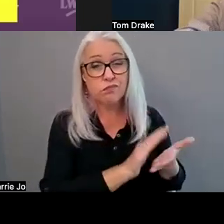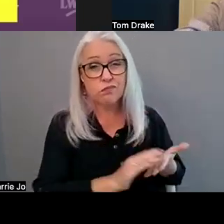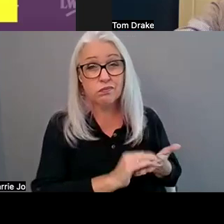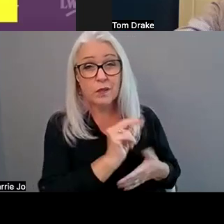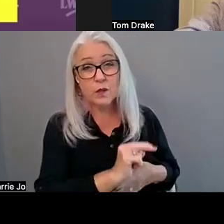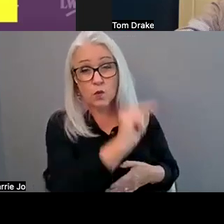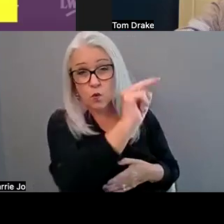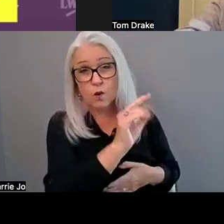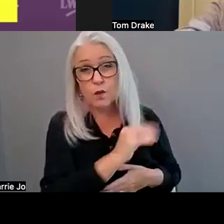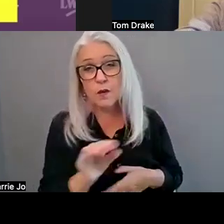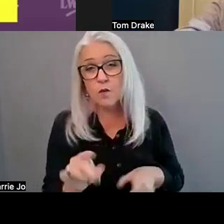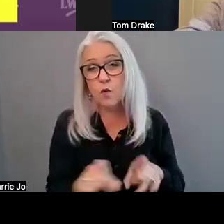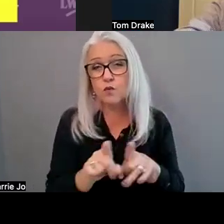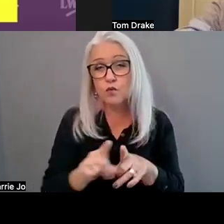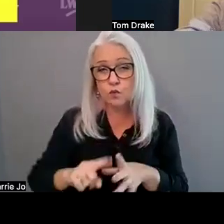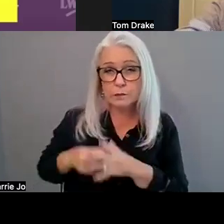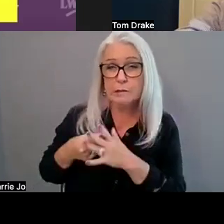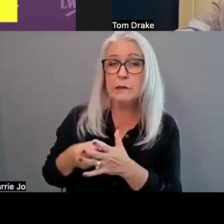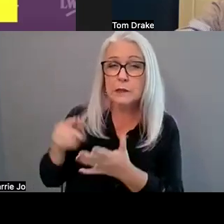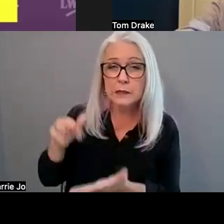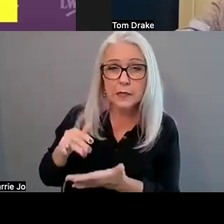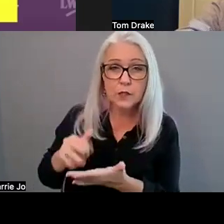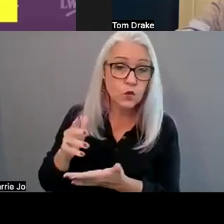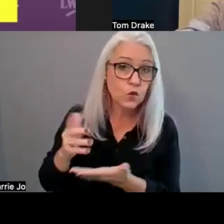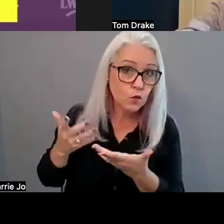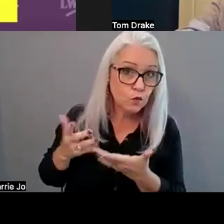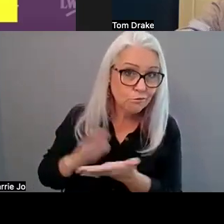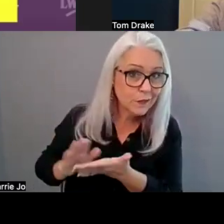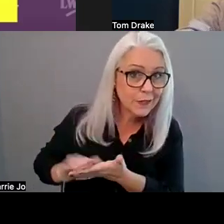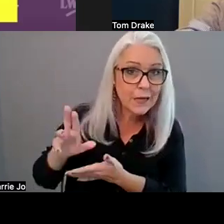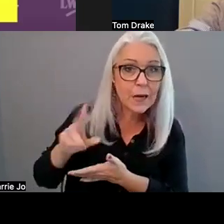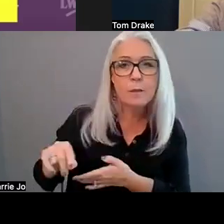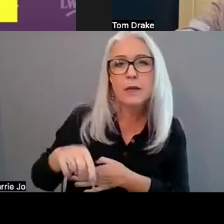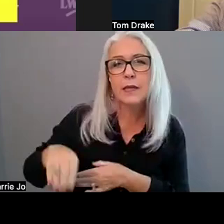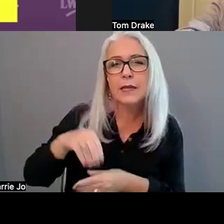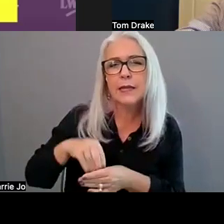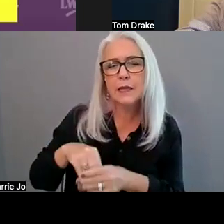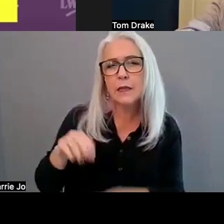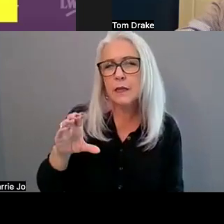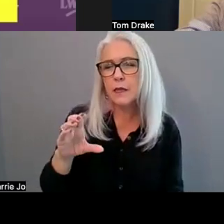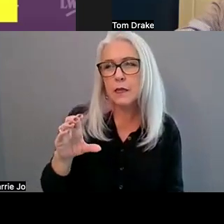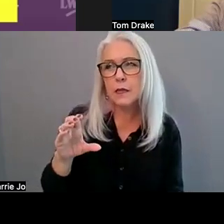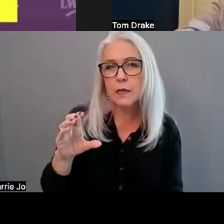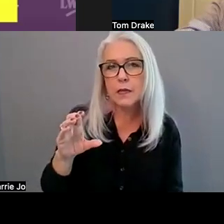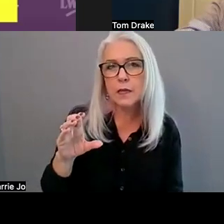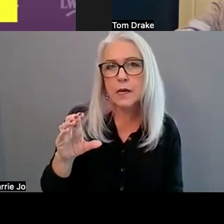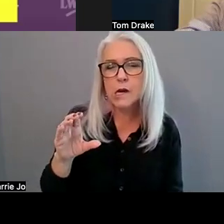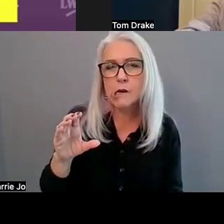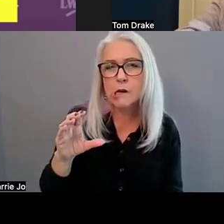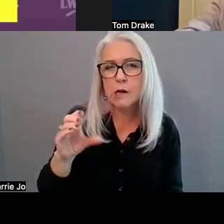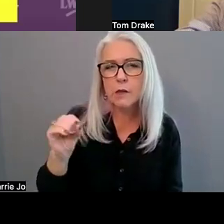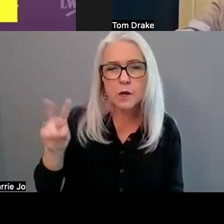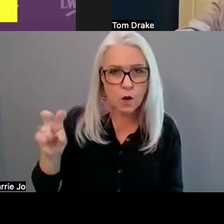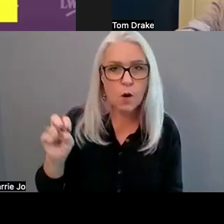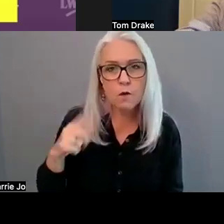a pilot study to clean up the PCBs in Canally Cove right now. So I'm actually quite comfortable